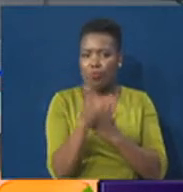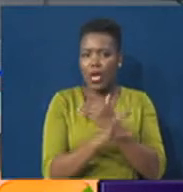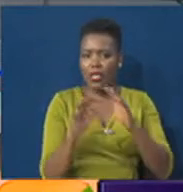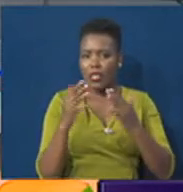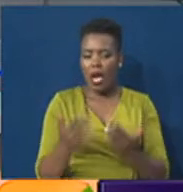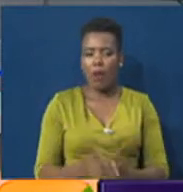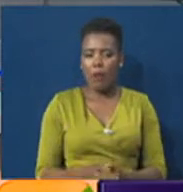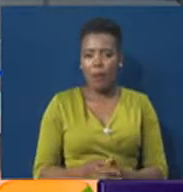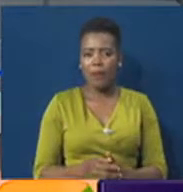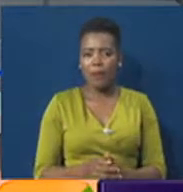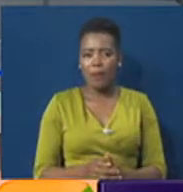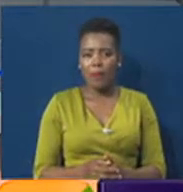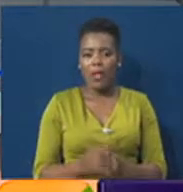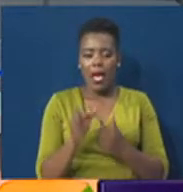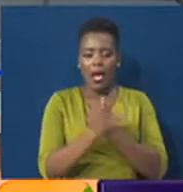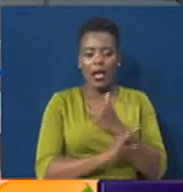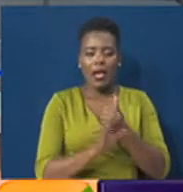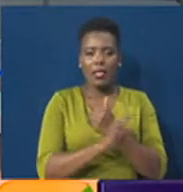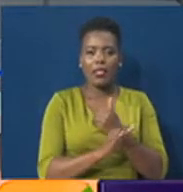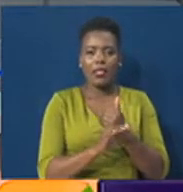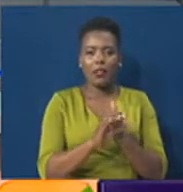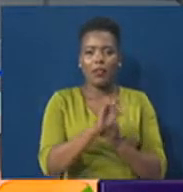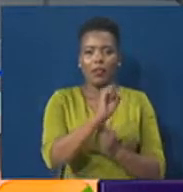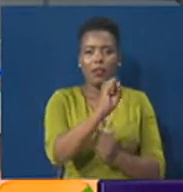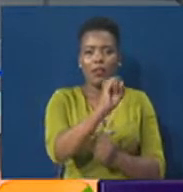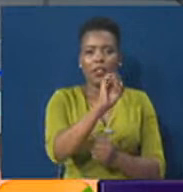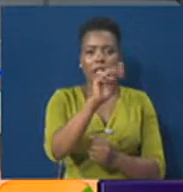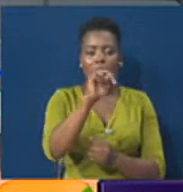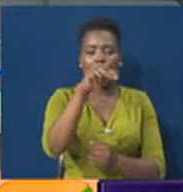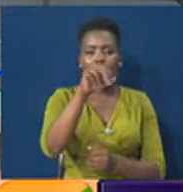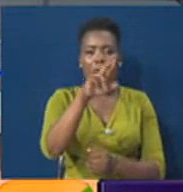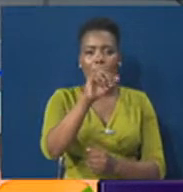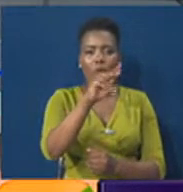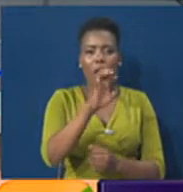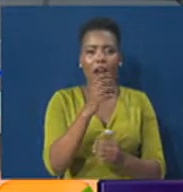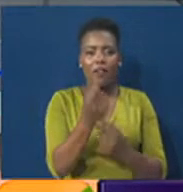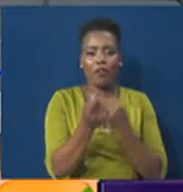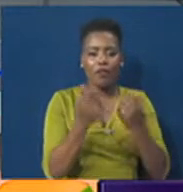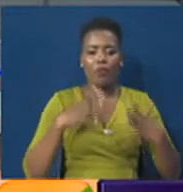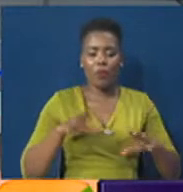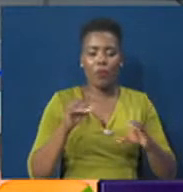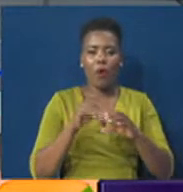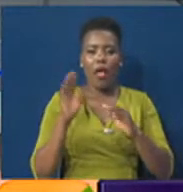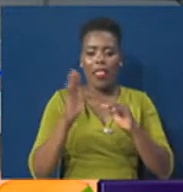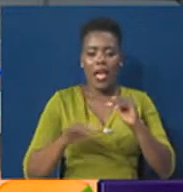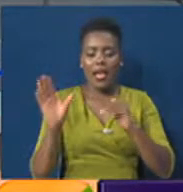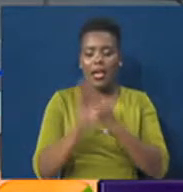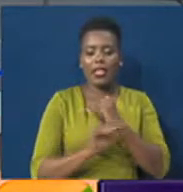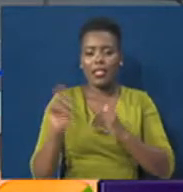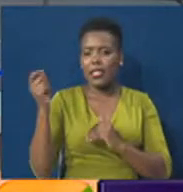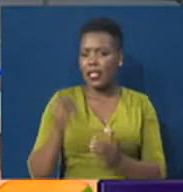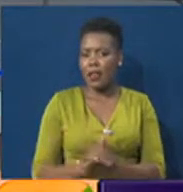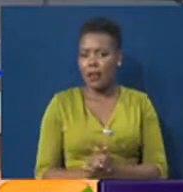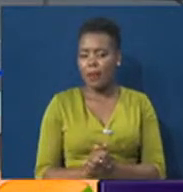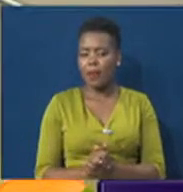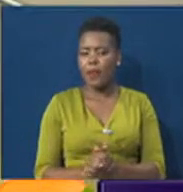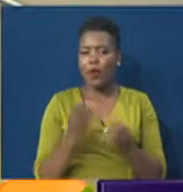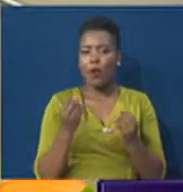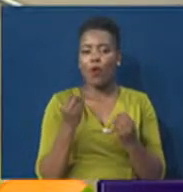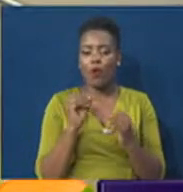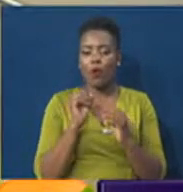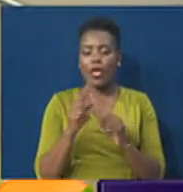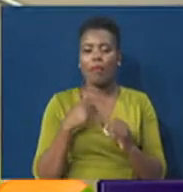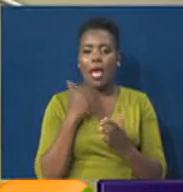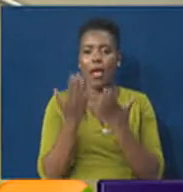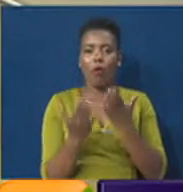that largely has fewer, less people than Kenya? I mean, in terms of the ratio is what I'm talking about. I compare because